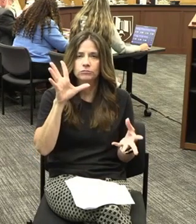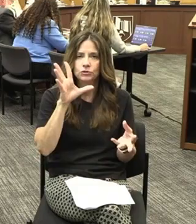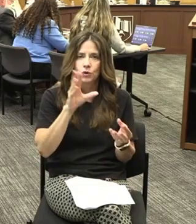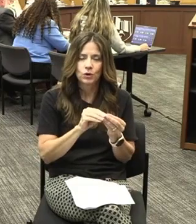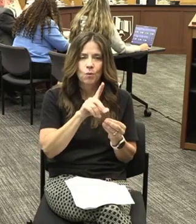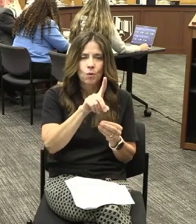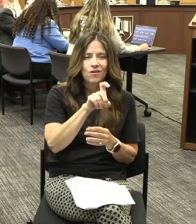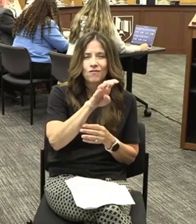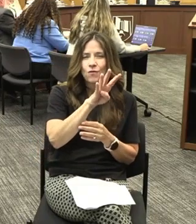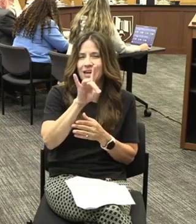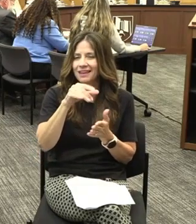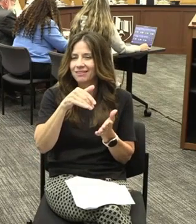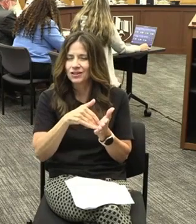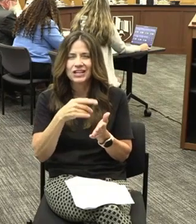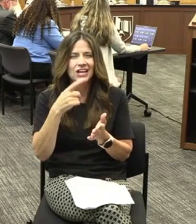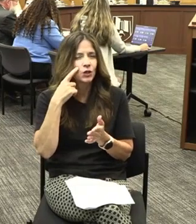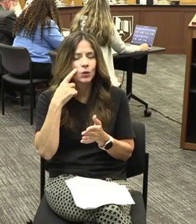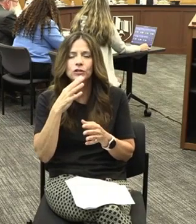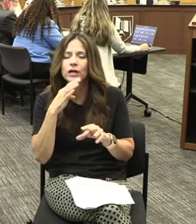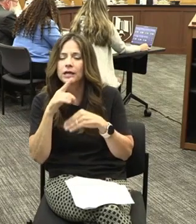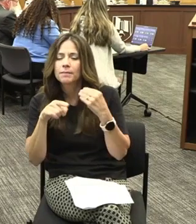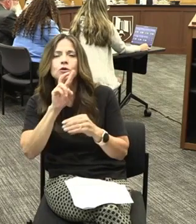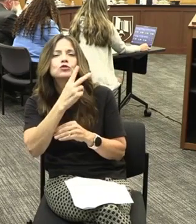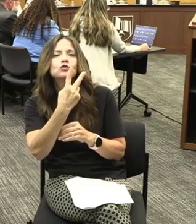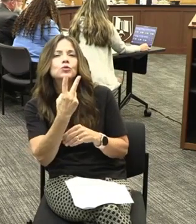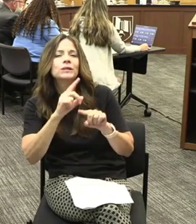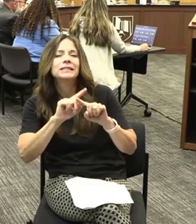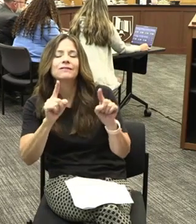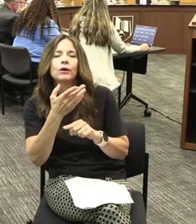you're referring to two different things. I'm referring to the